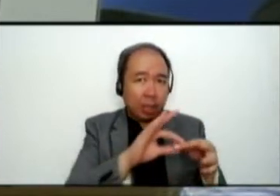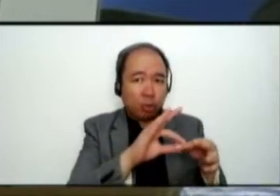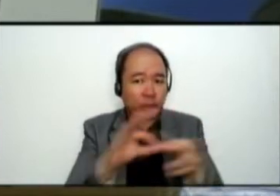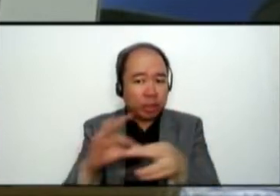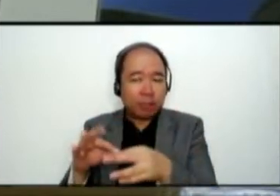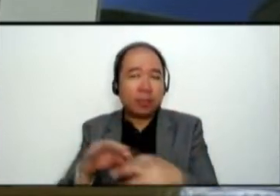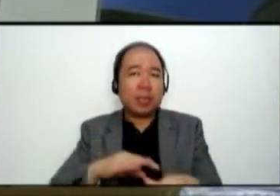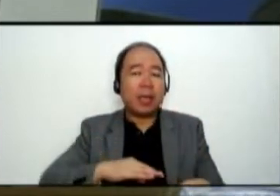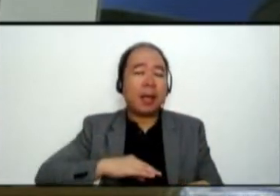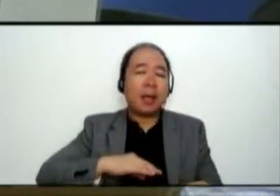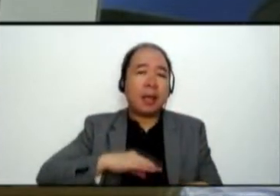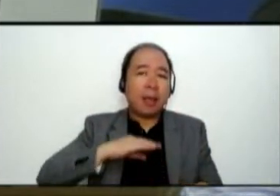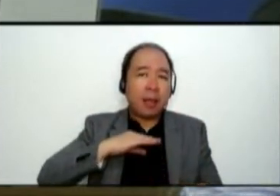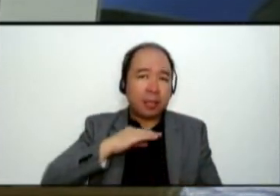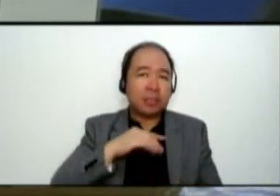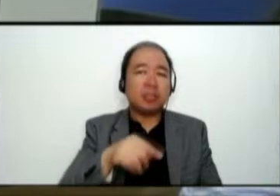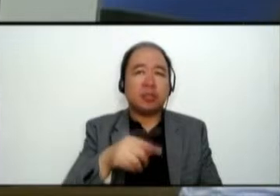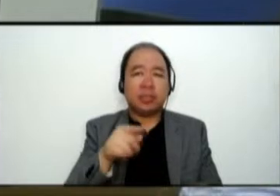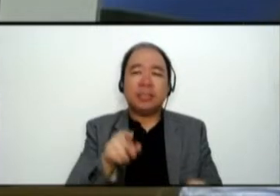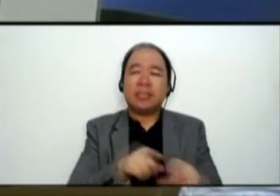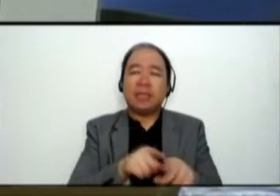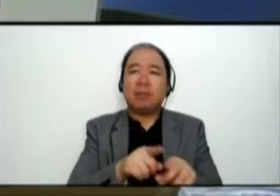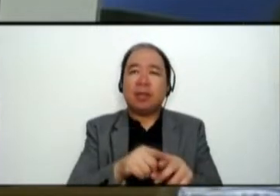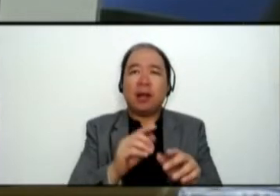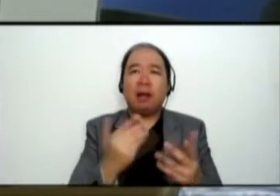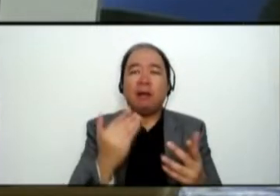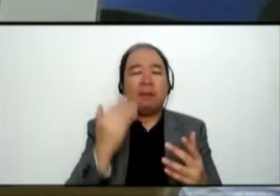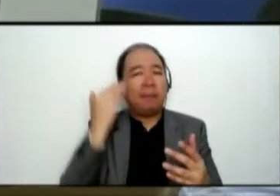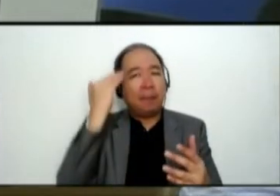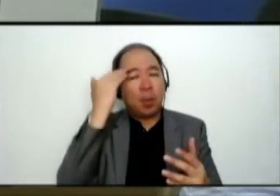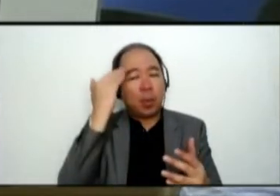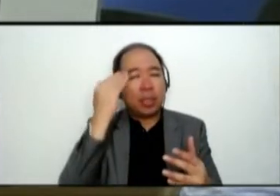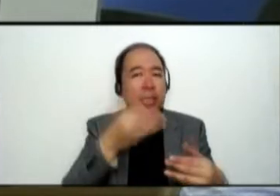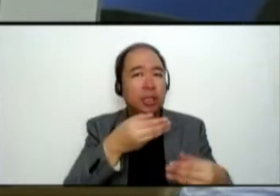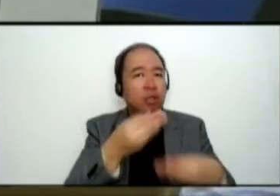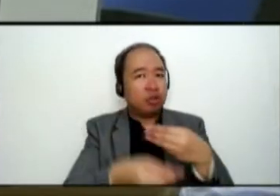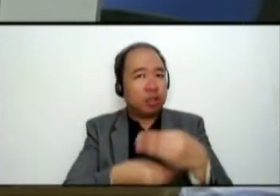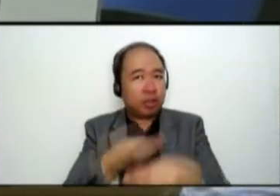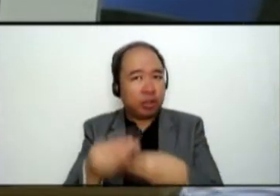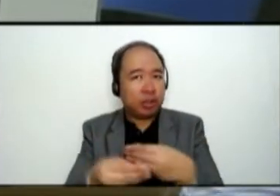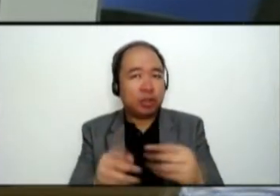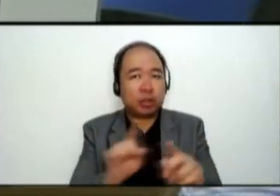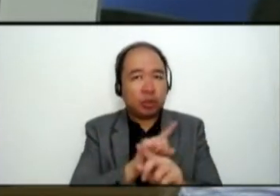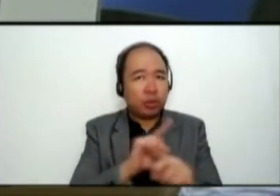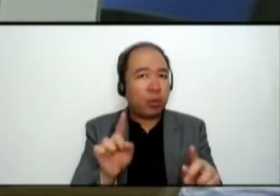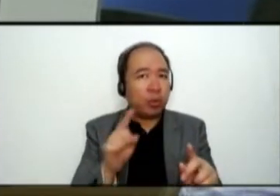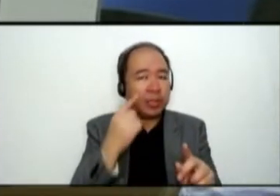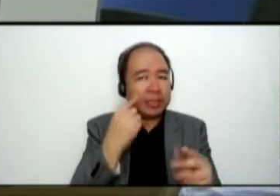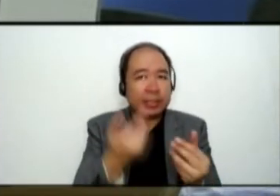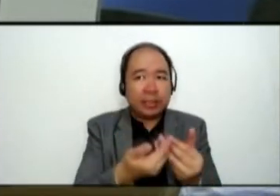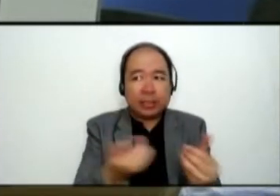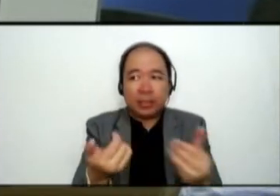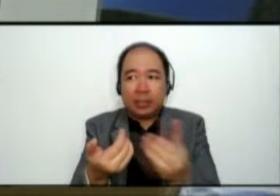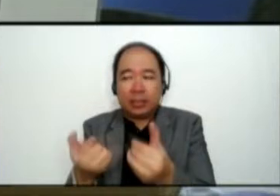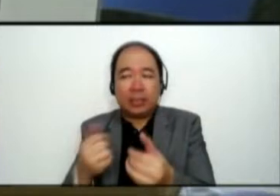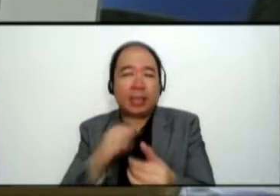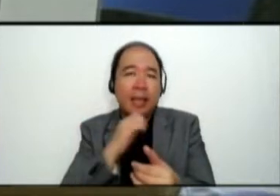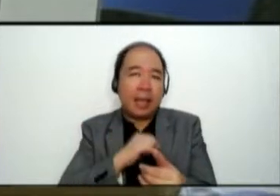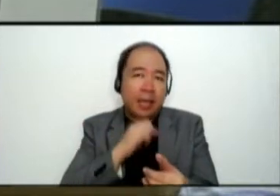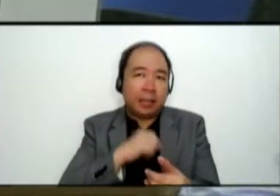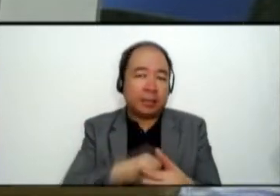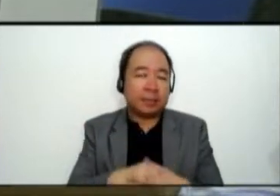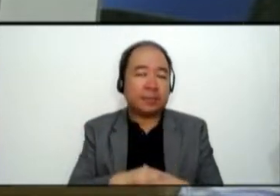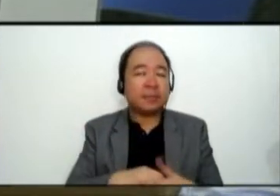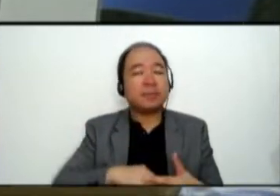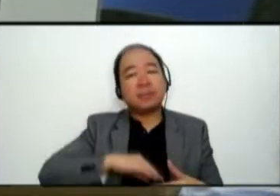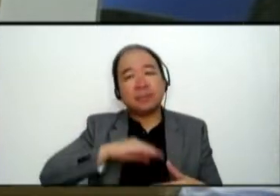familial generations rather than as between different age cohorts. Recent findings from